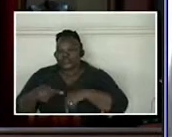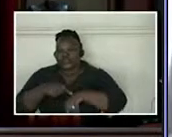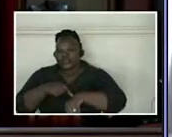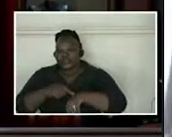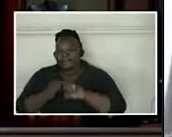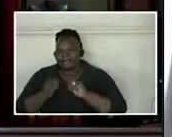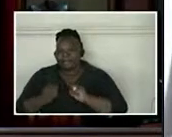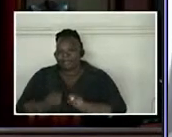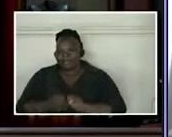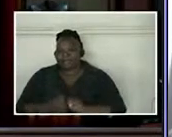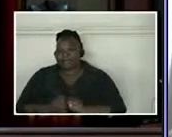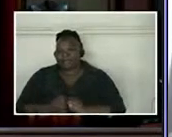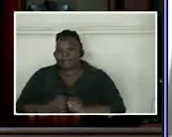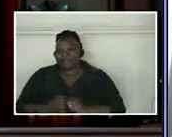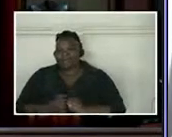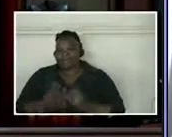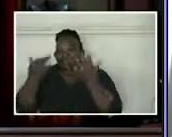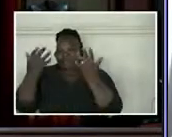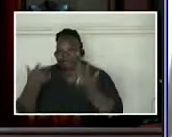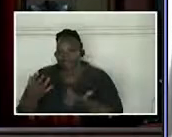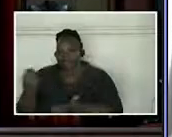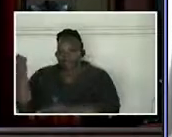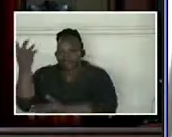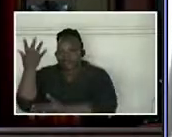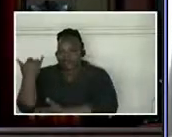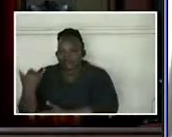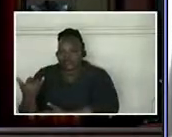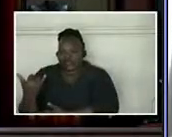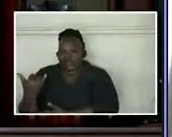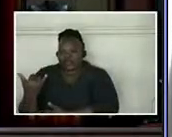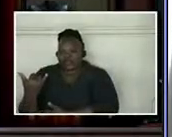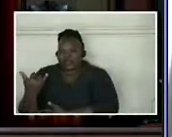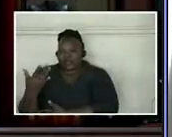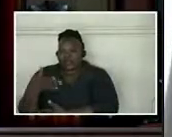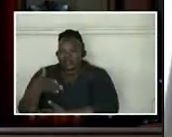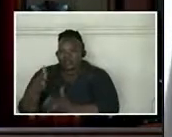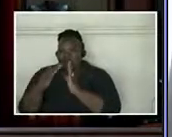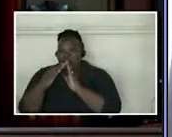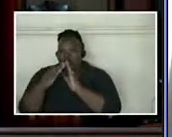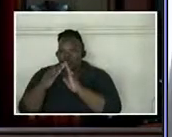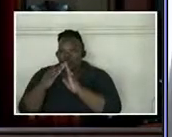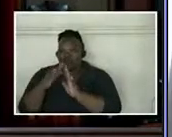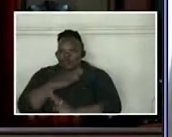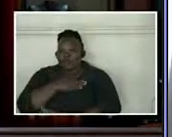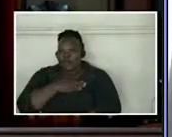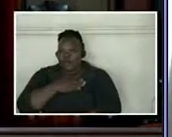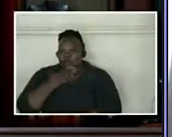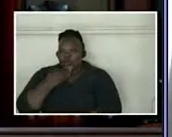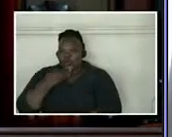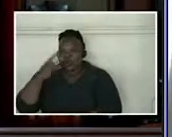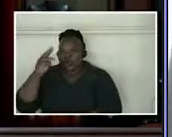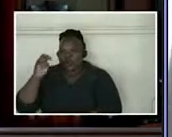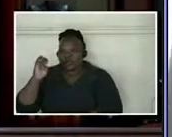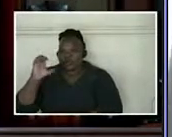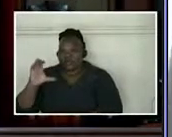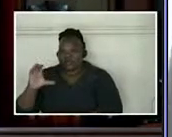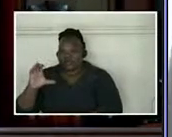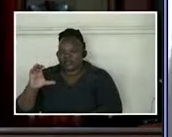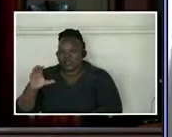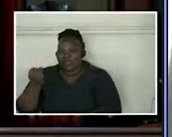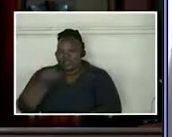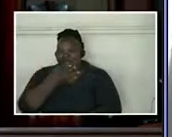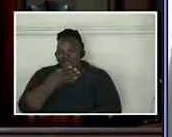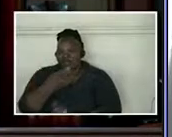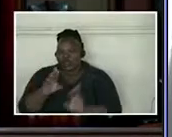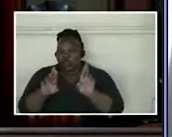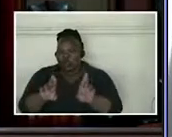budget that is presented today to the house by the embassy with a beacon of hope to those sportsmen